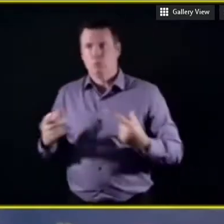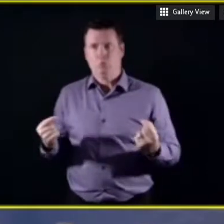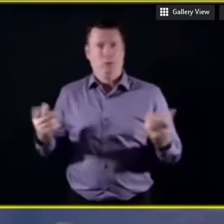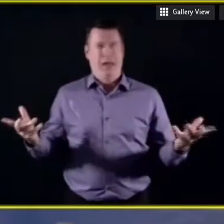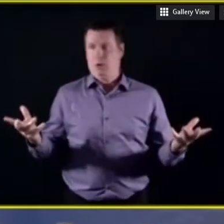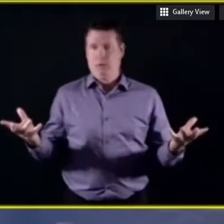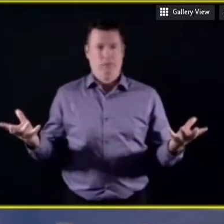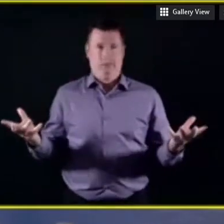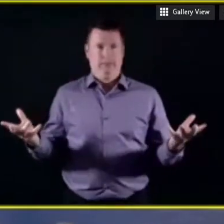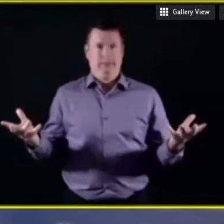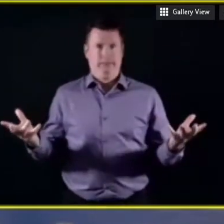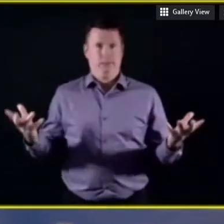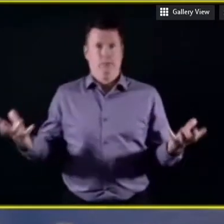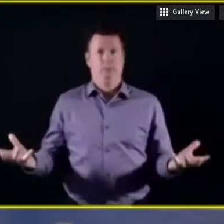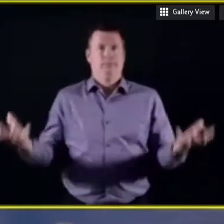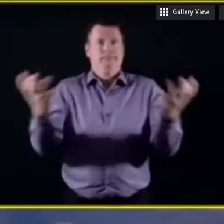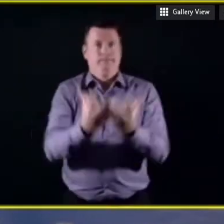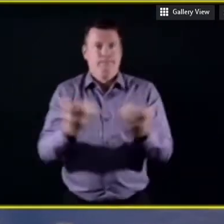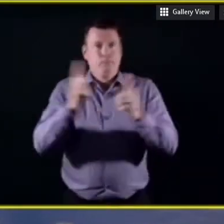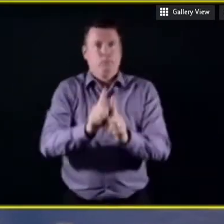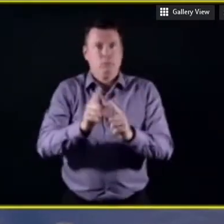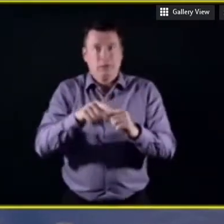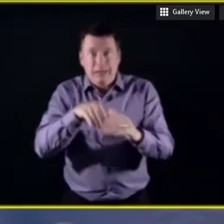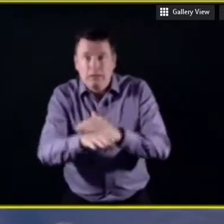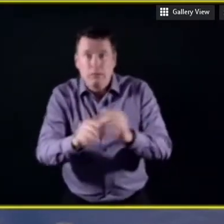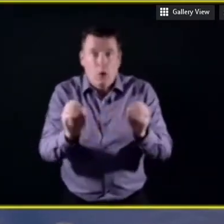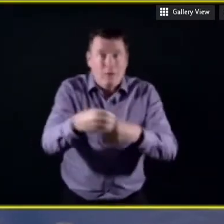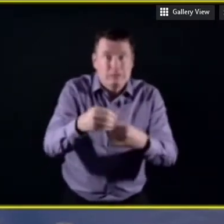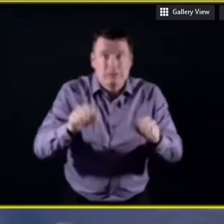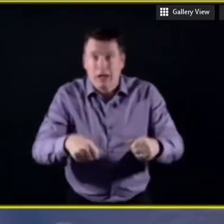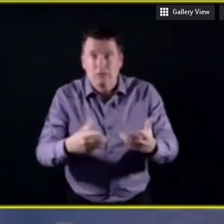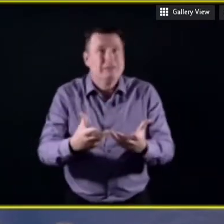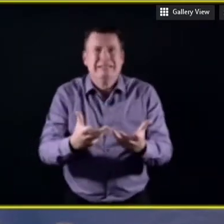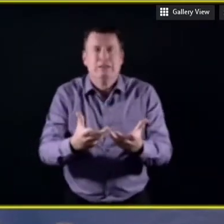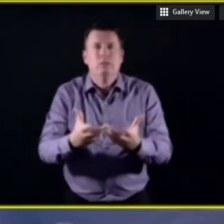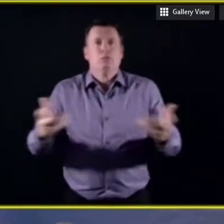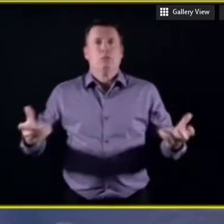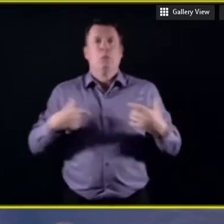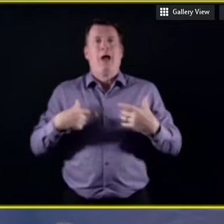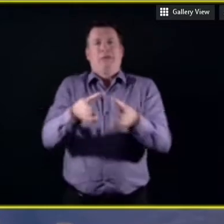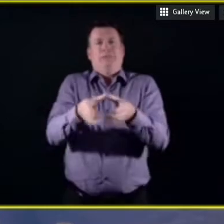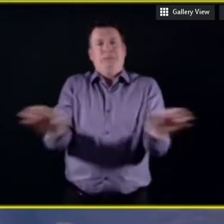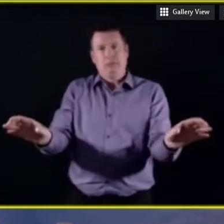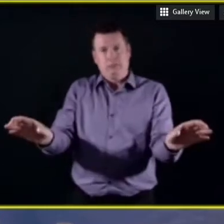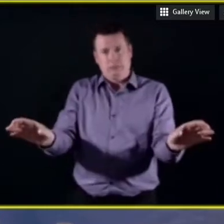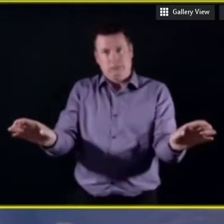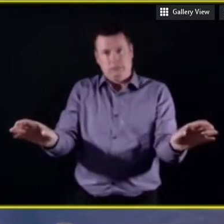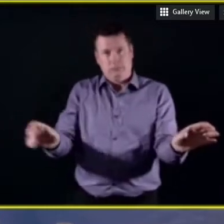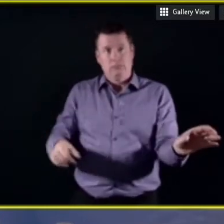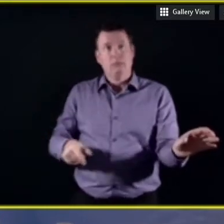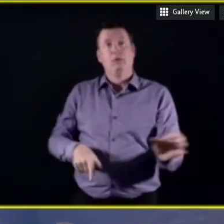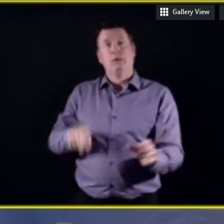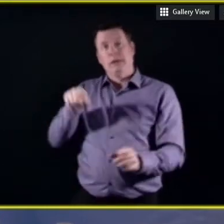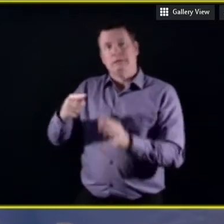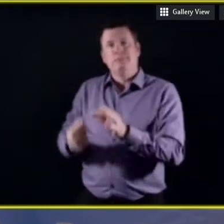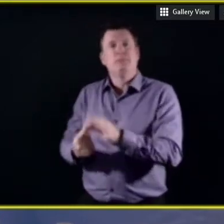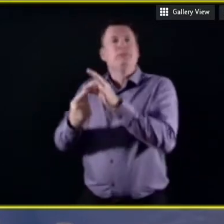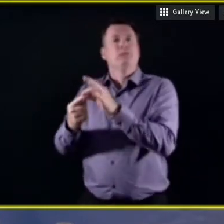evaluate people who may have COVID-19. By focusing on potentially COVID-positive patients, this clinic is helping to